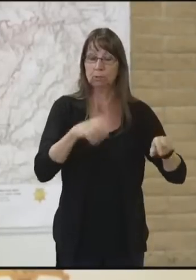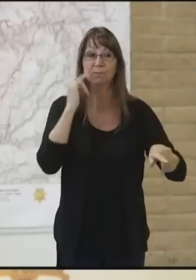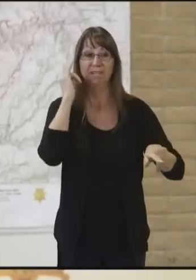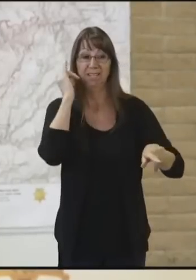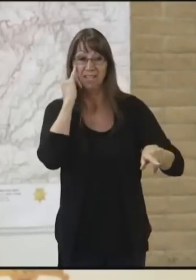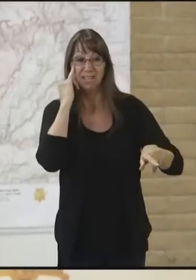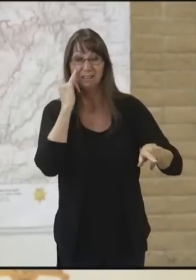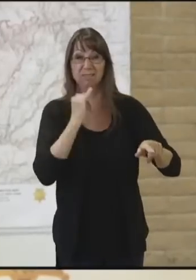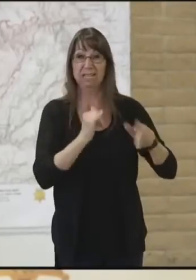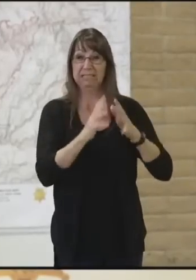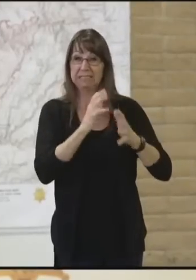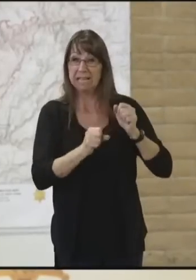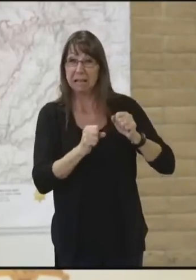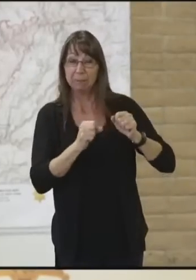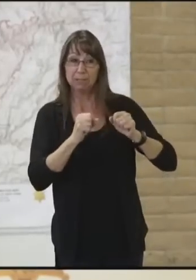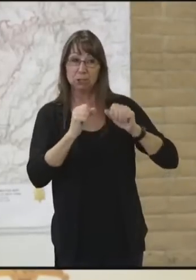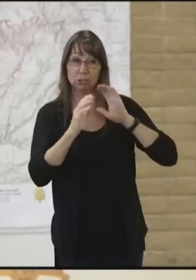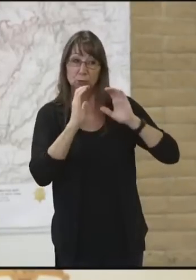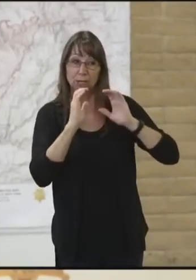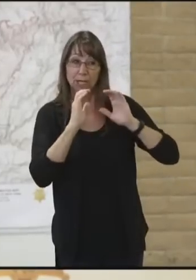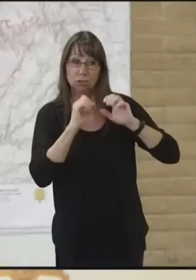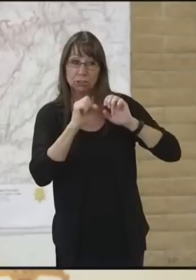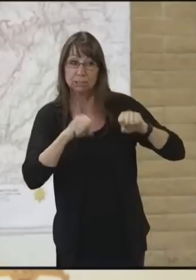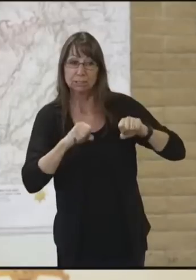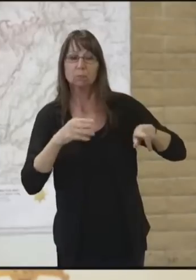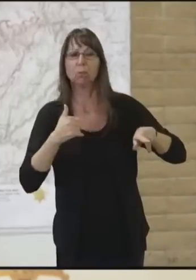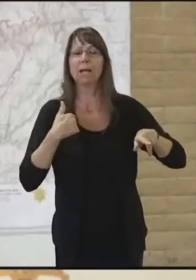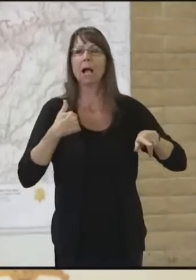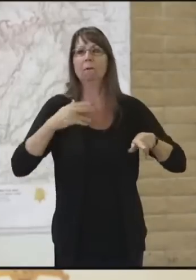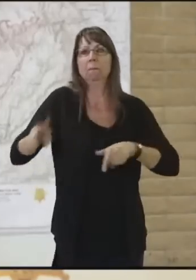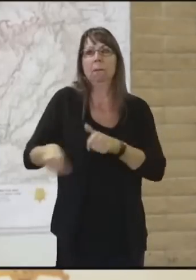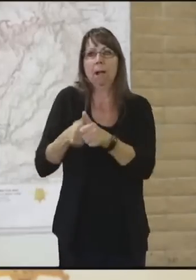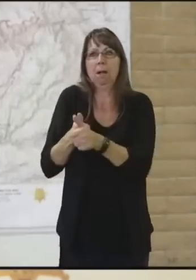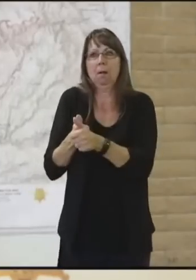we have redundancy built into the system and will utilize that.